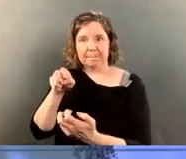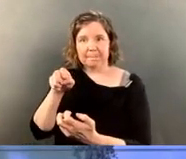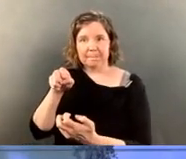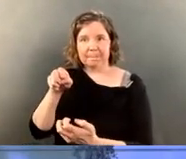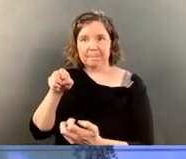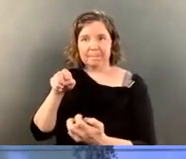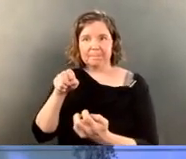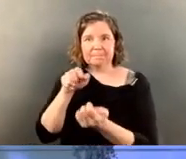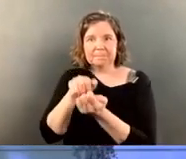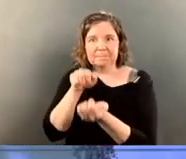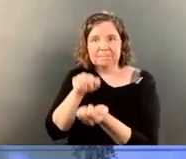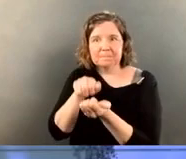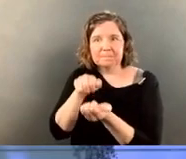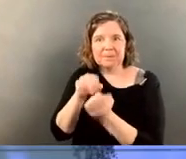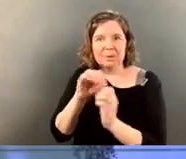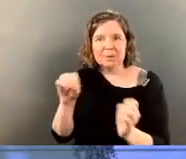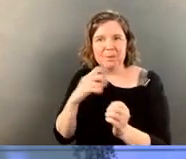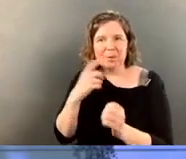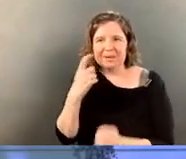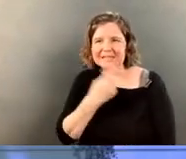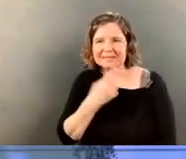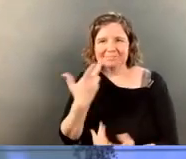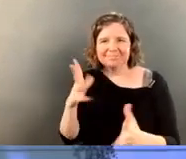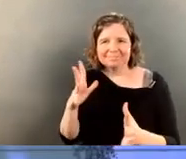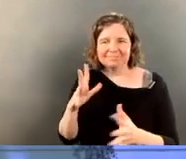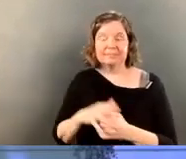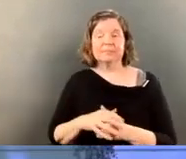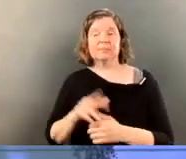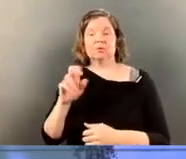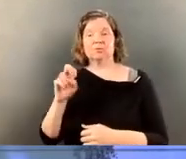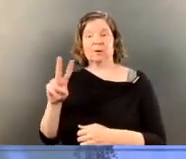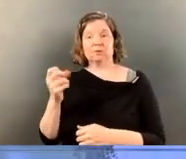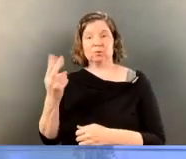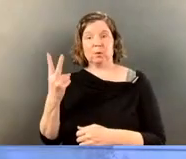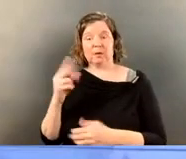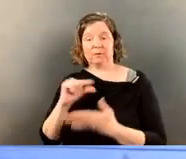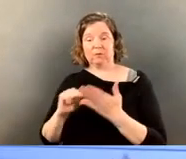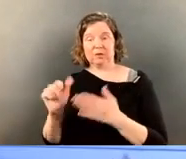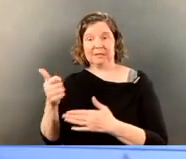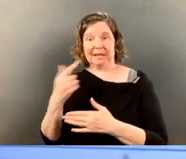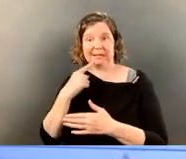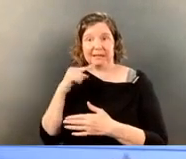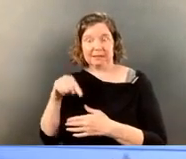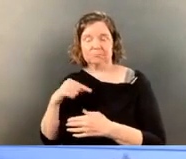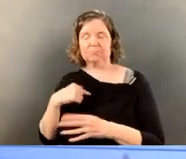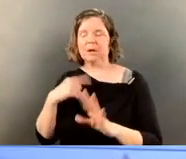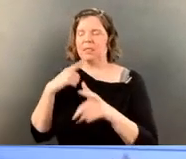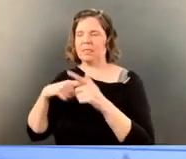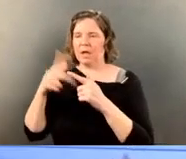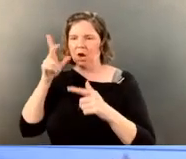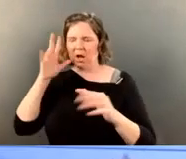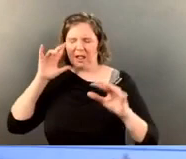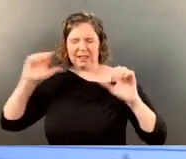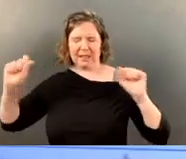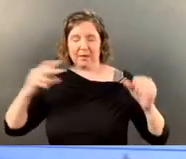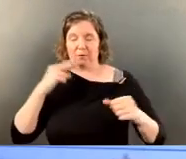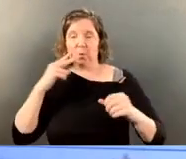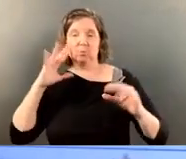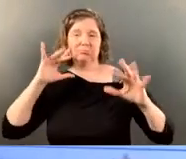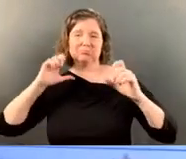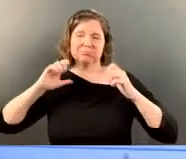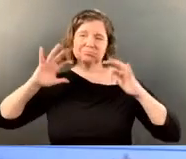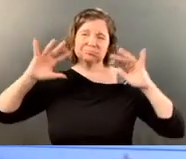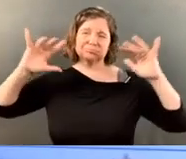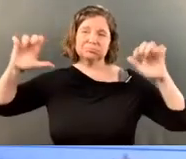He defanged him. Revelation 12, verse 10 says it like this. Then I heard a loud voice shouting across the